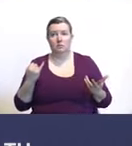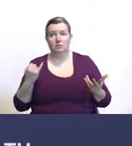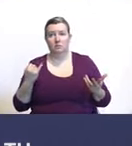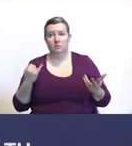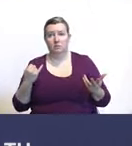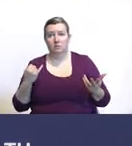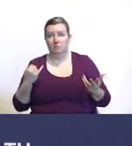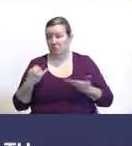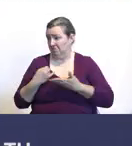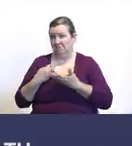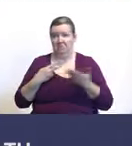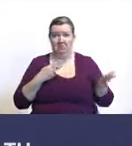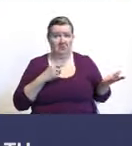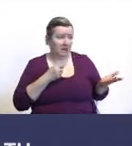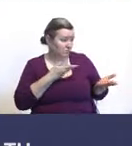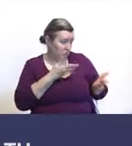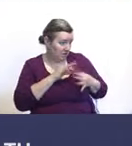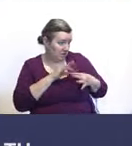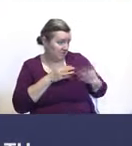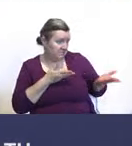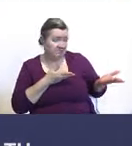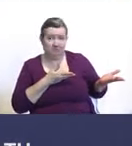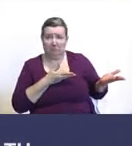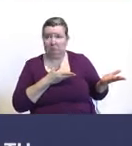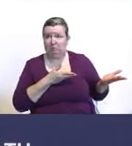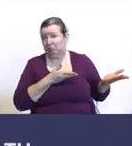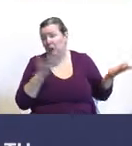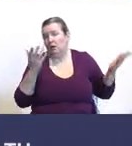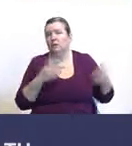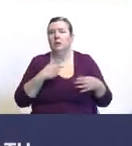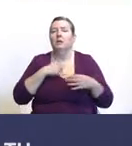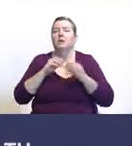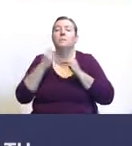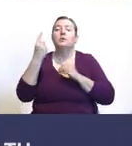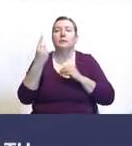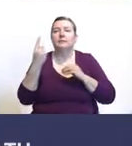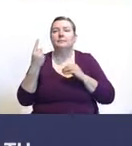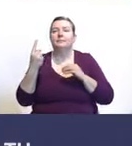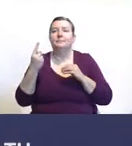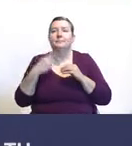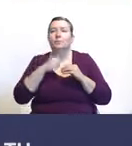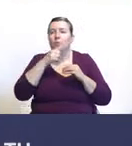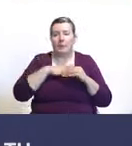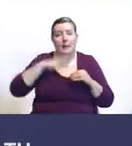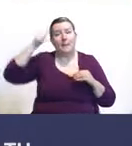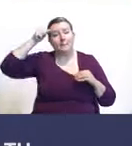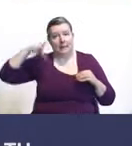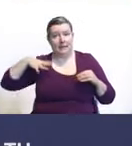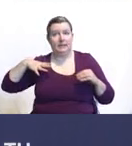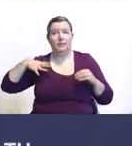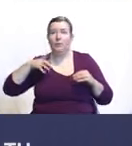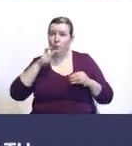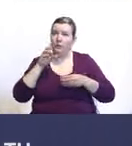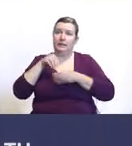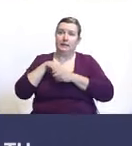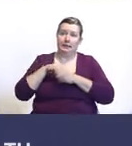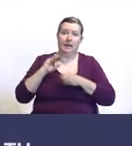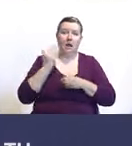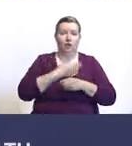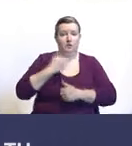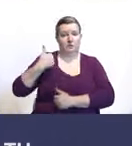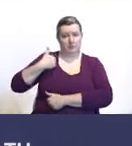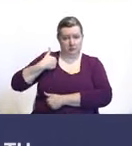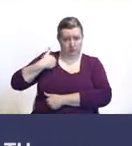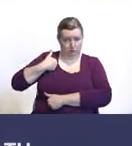to weigh in, but it would be number one, the women and men who are in our armed services,